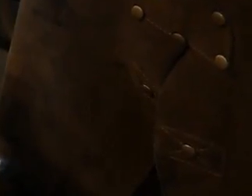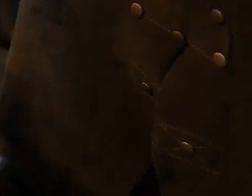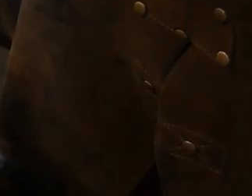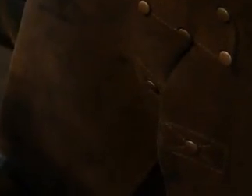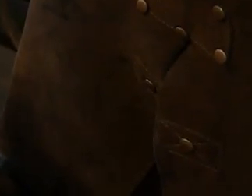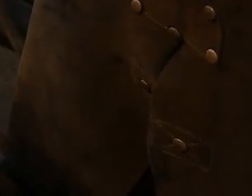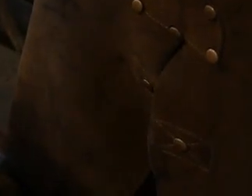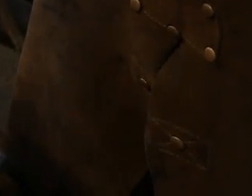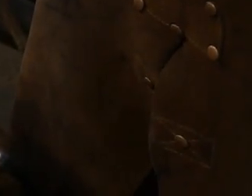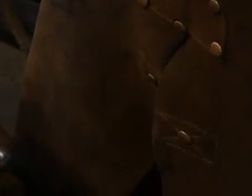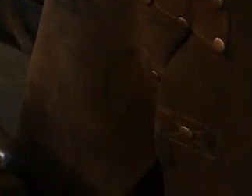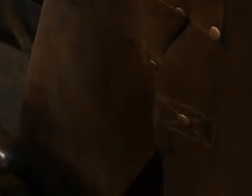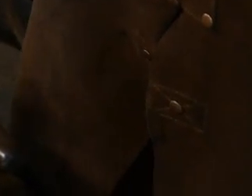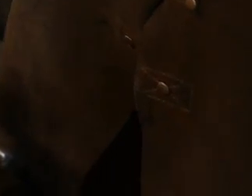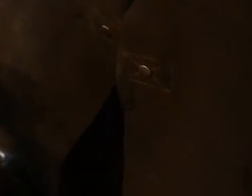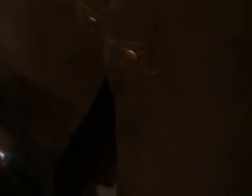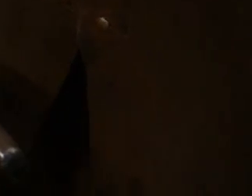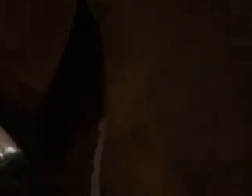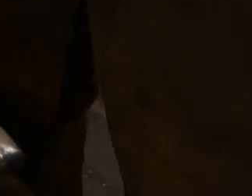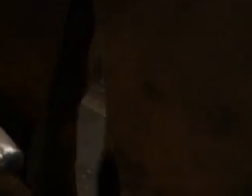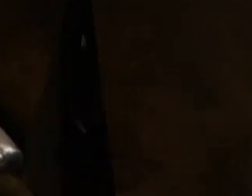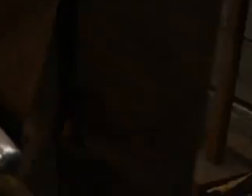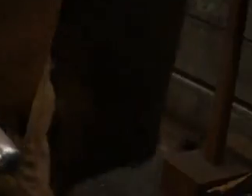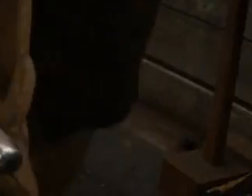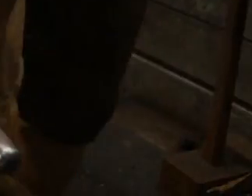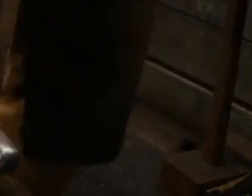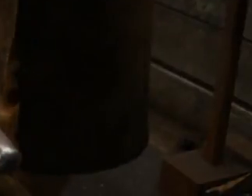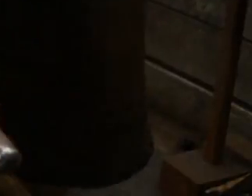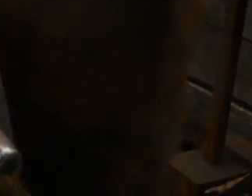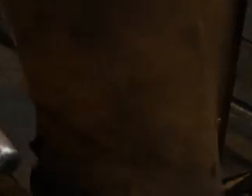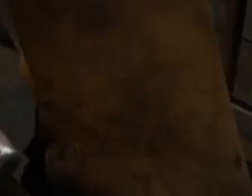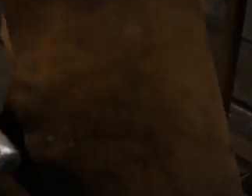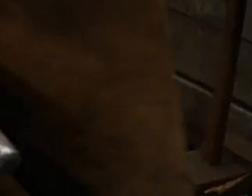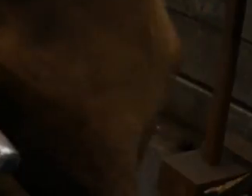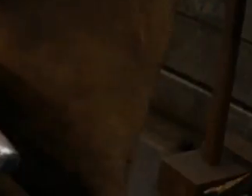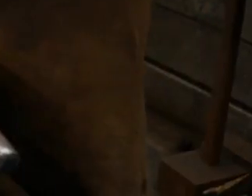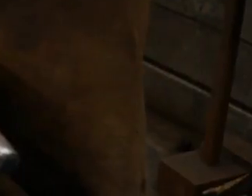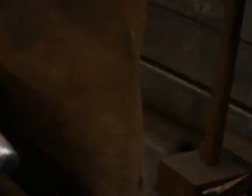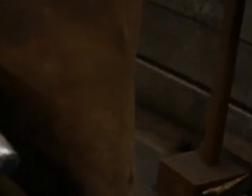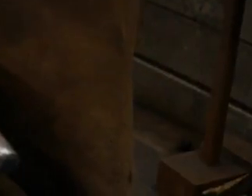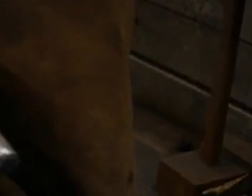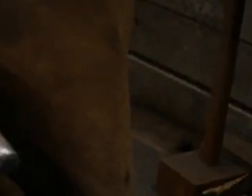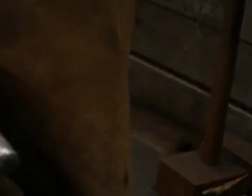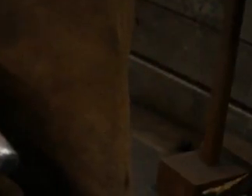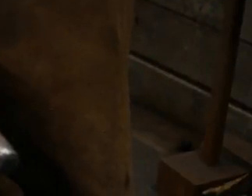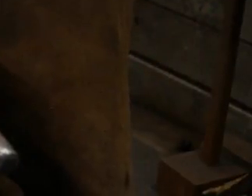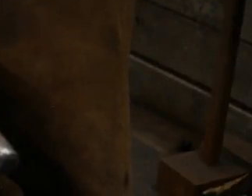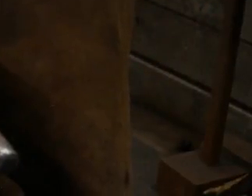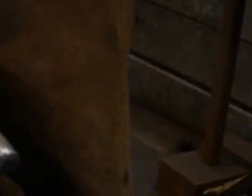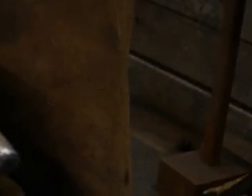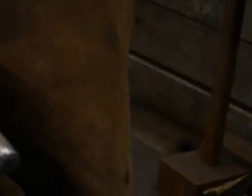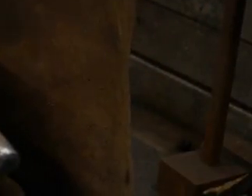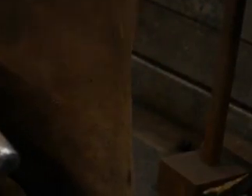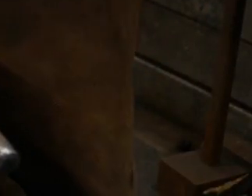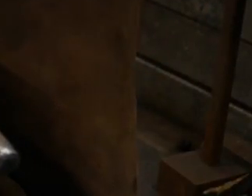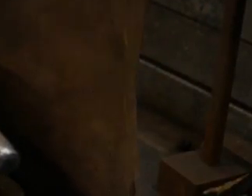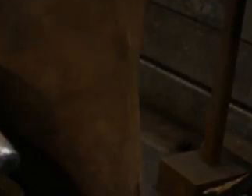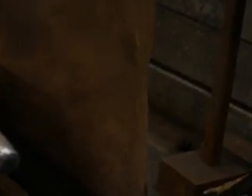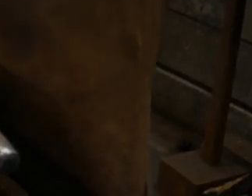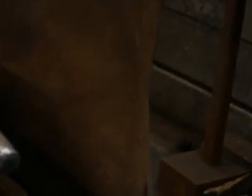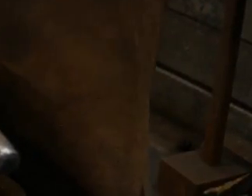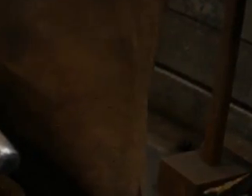gents. A little shaky cam there for a second. I got to see what I'm doing. Okay. So this way I don't have to keep peering over it. Mm-hmm.